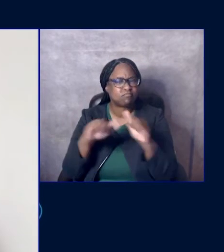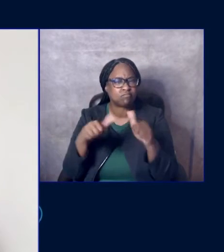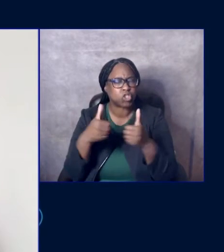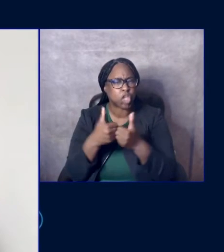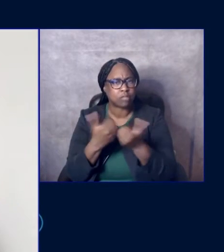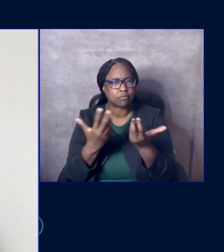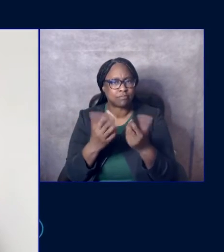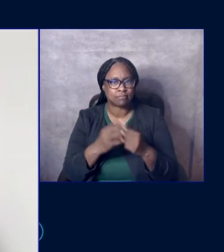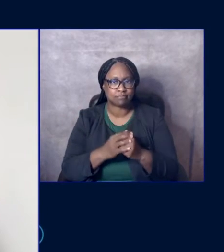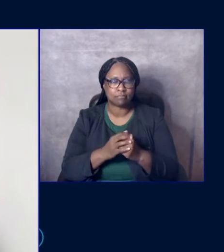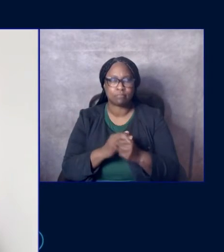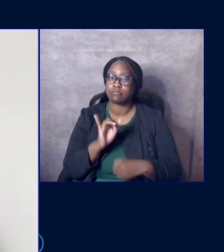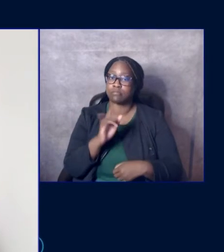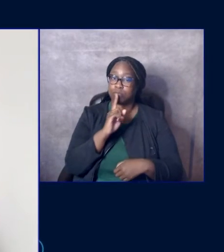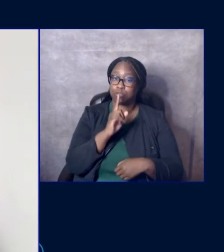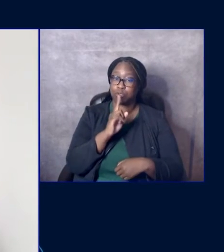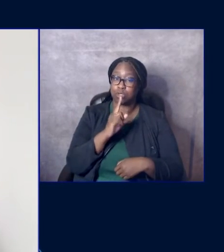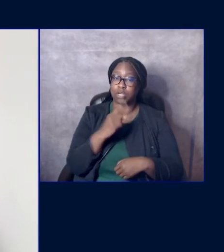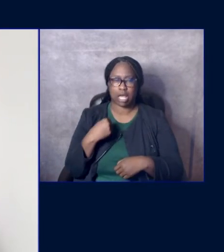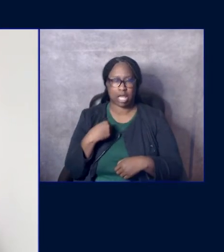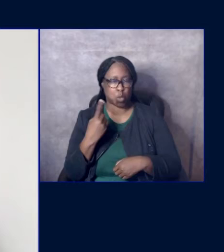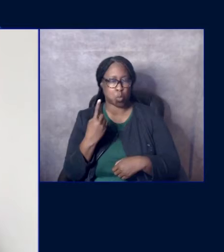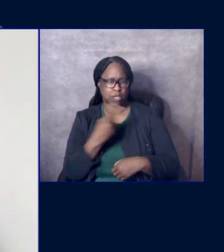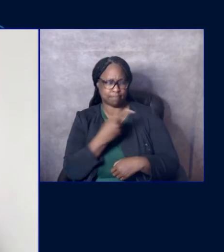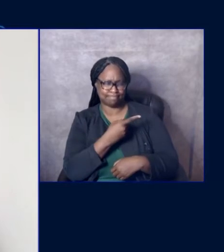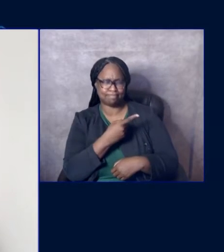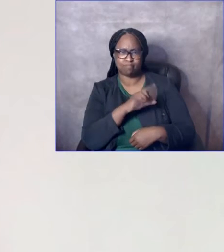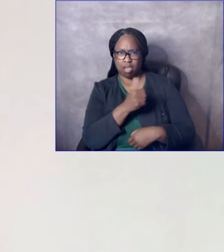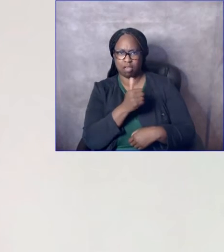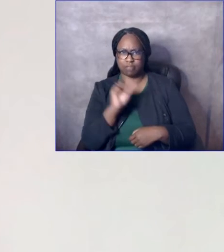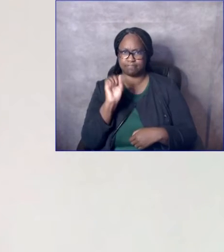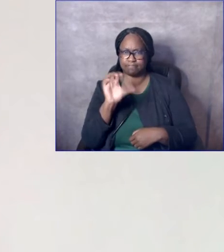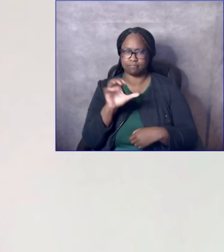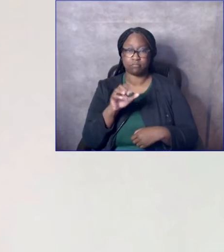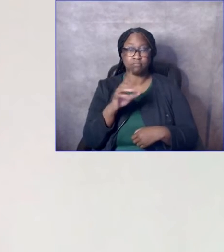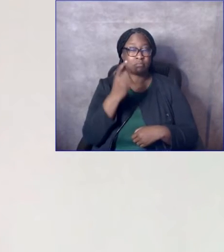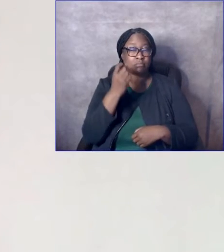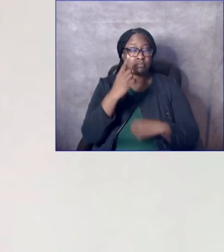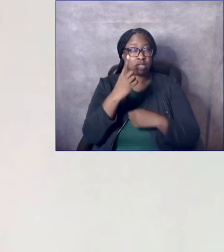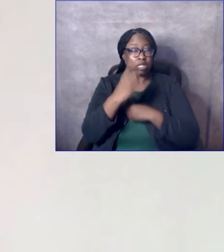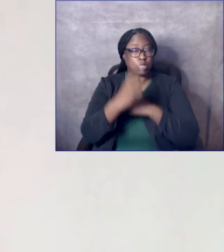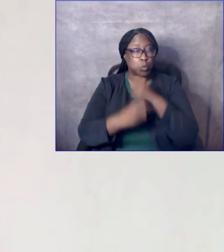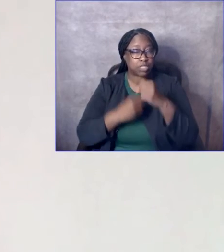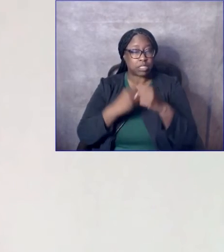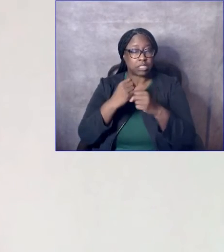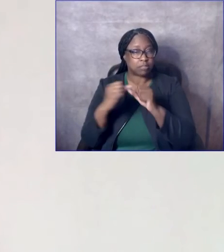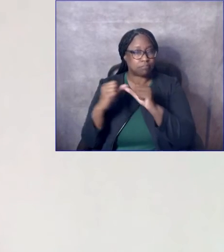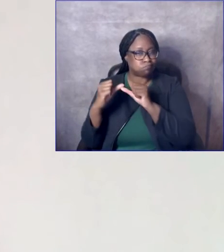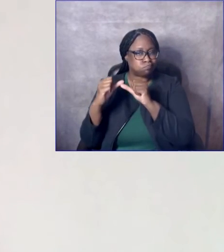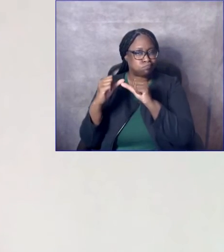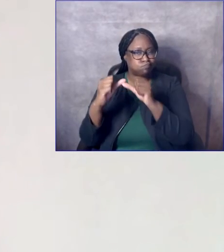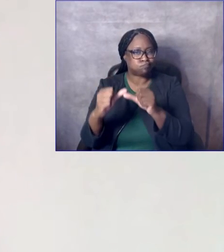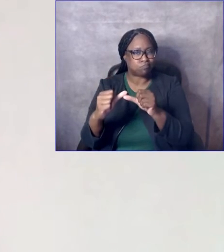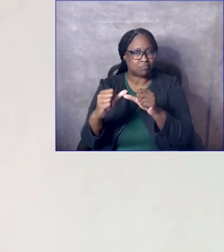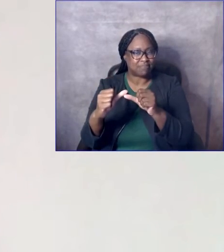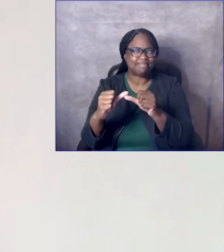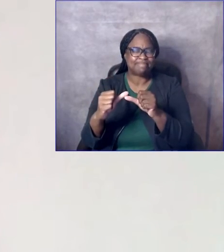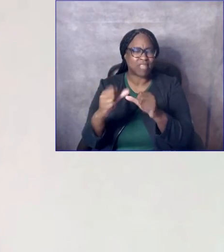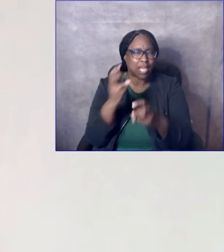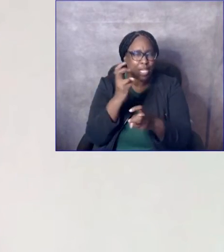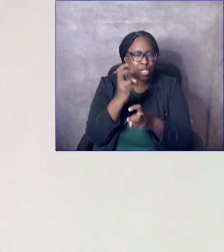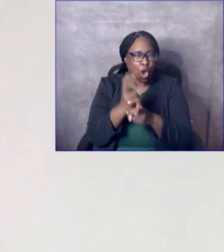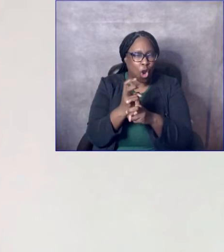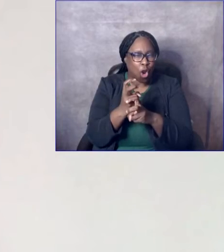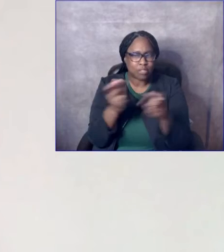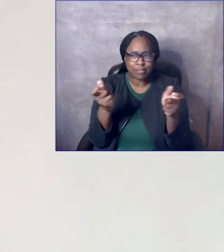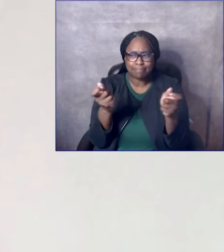one and then maybe Jose can share another. I think for us is that because it was a year-long campaign, it's really hard to keep the attention of the media